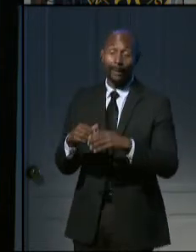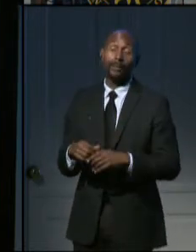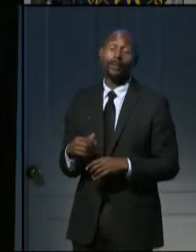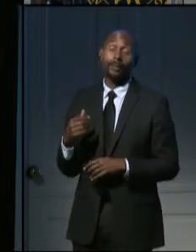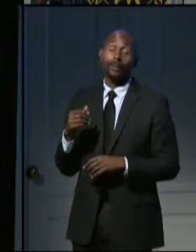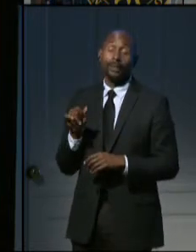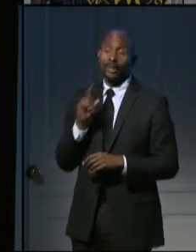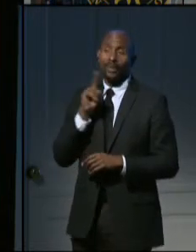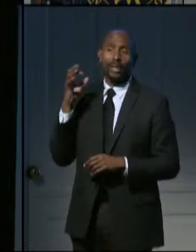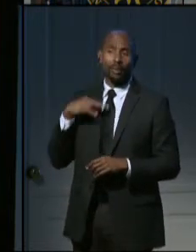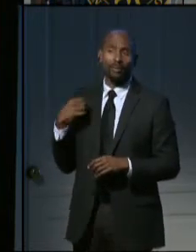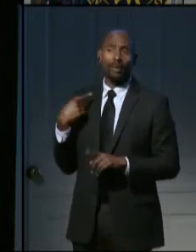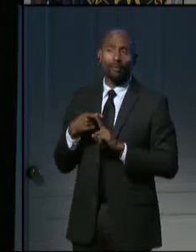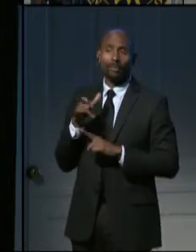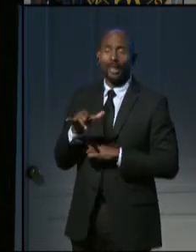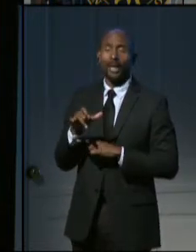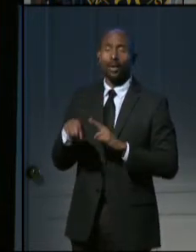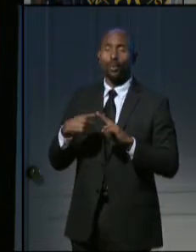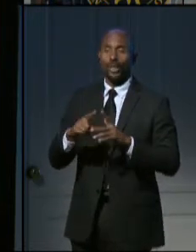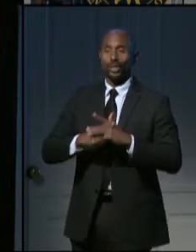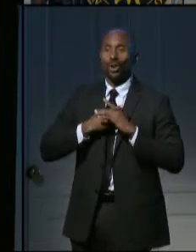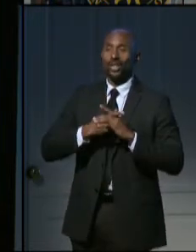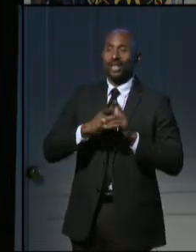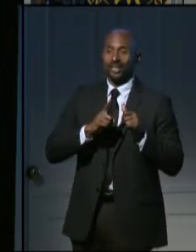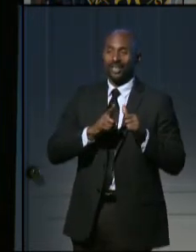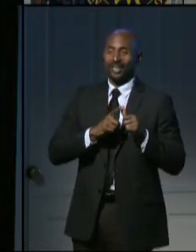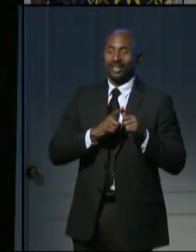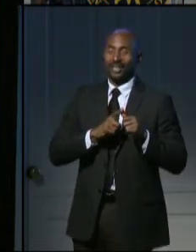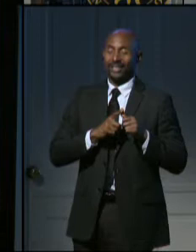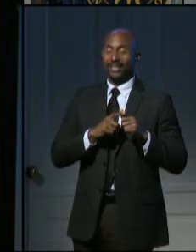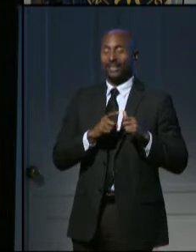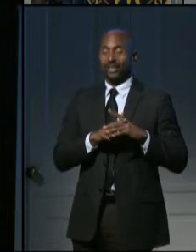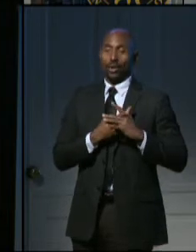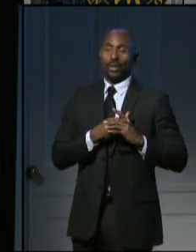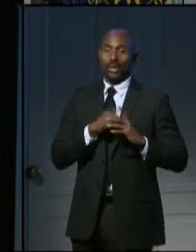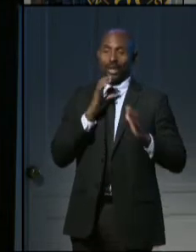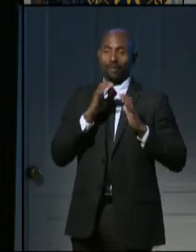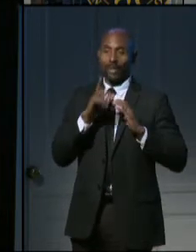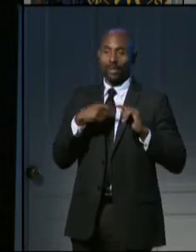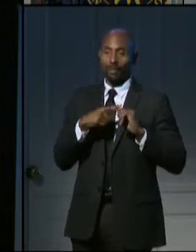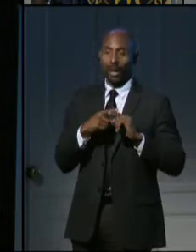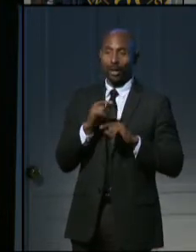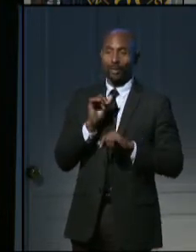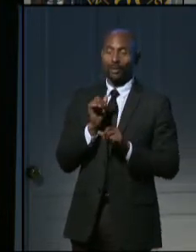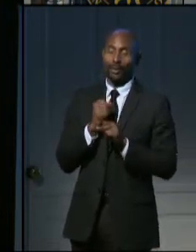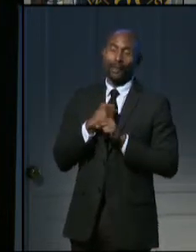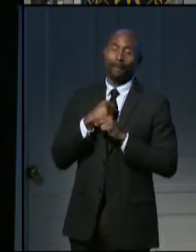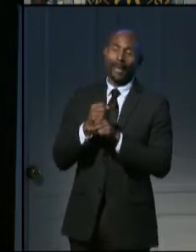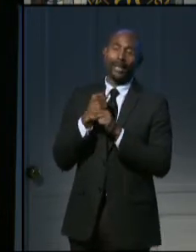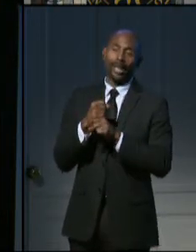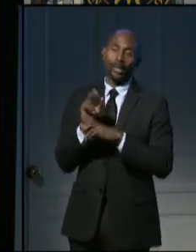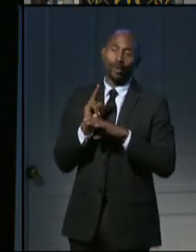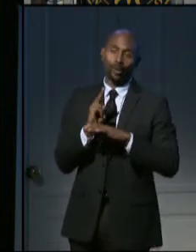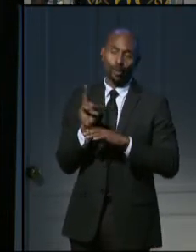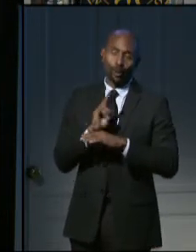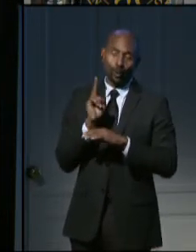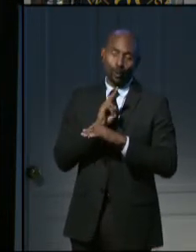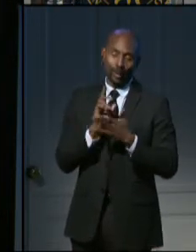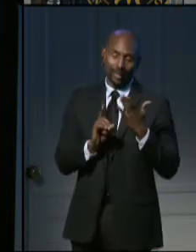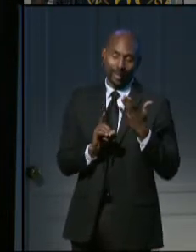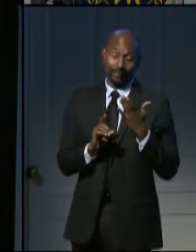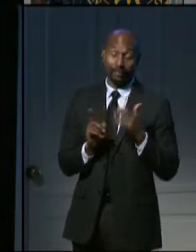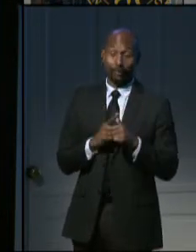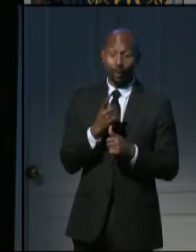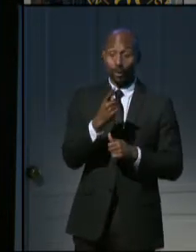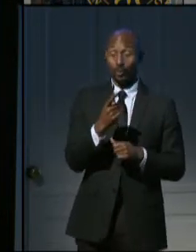useful in starting these initial conversations about creating user-centered design. So the first set that we had created here was